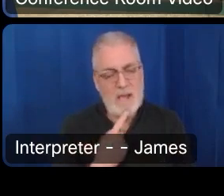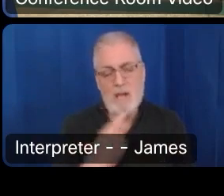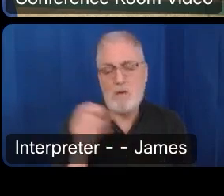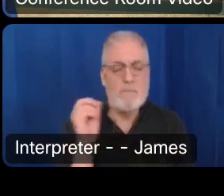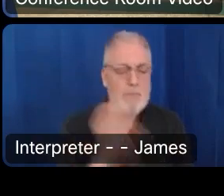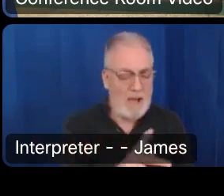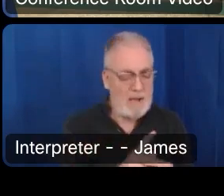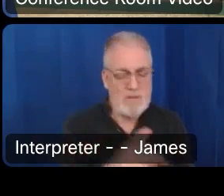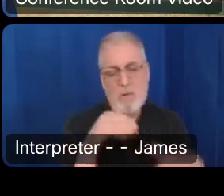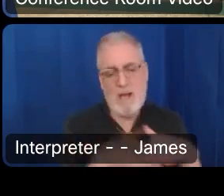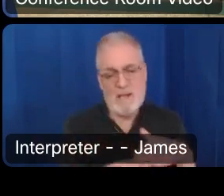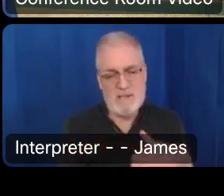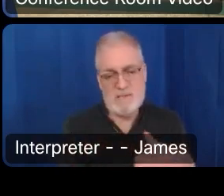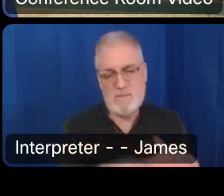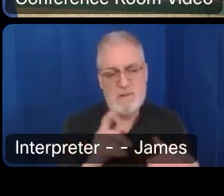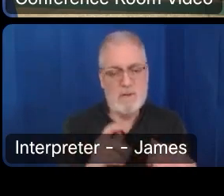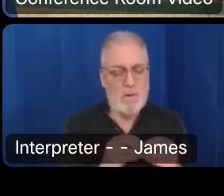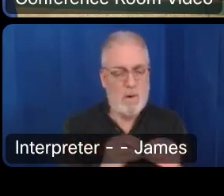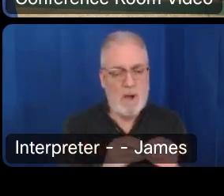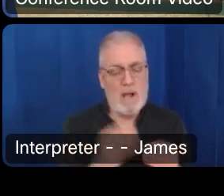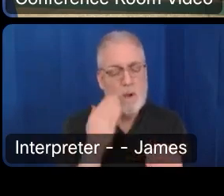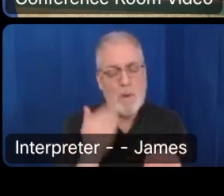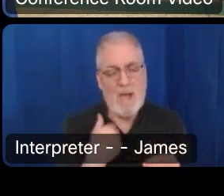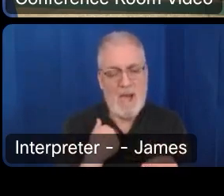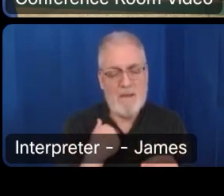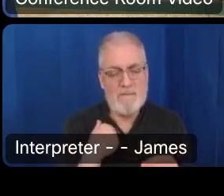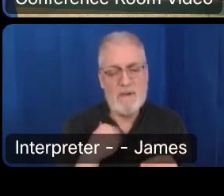Mm-hmm. And I think it's really just,